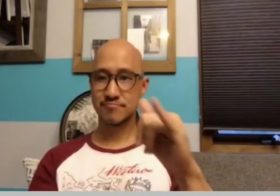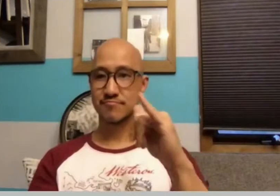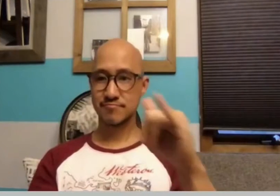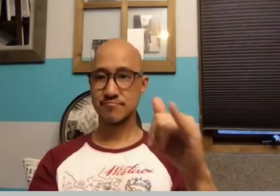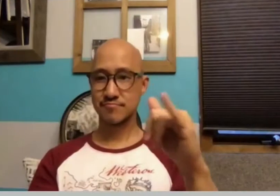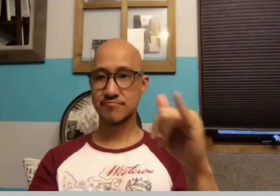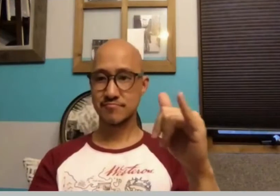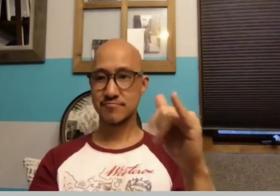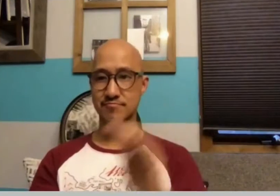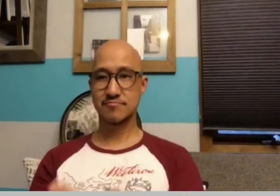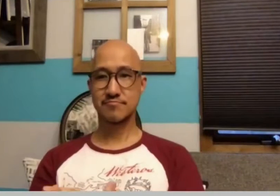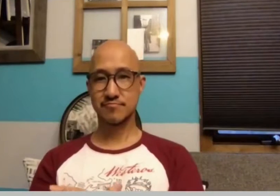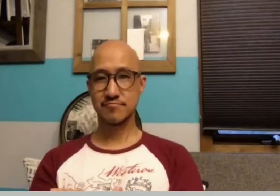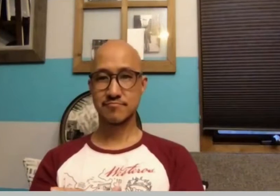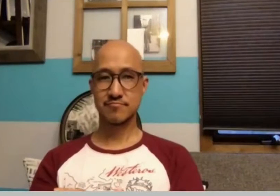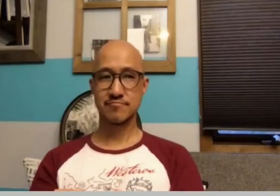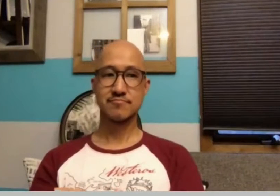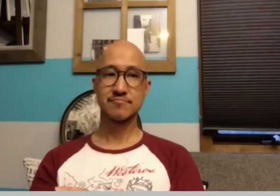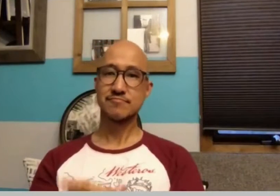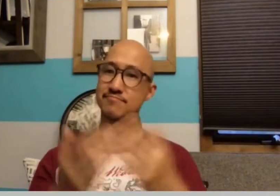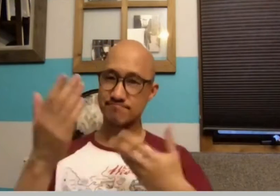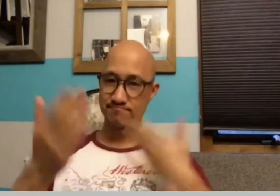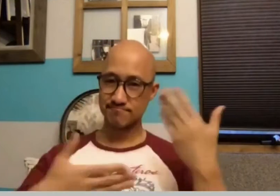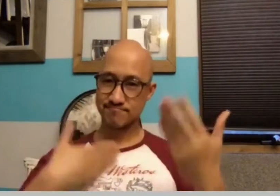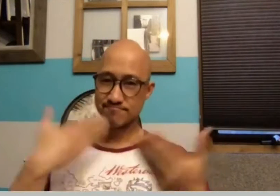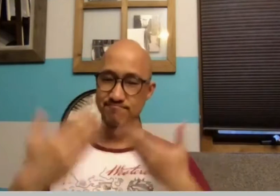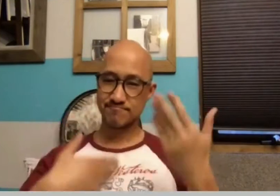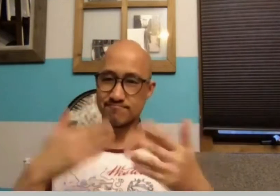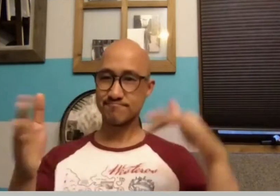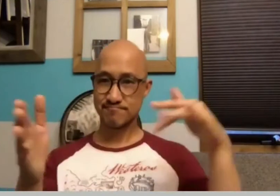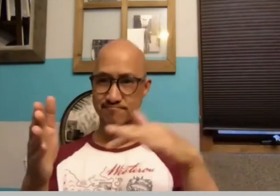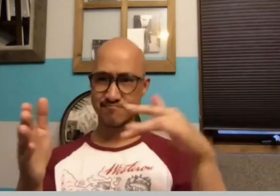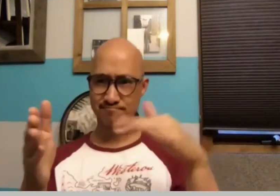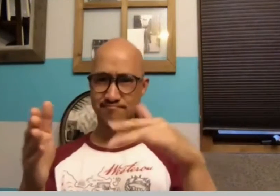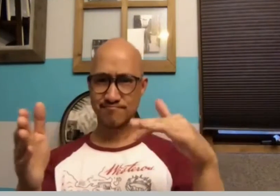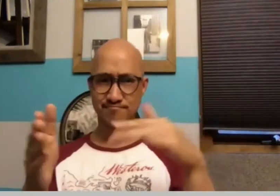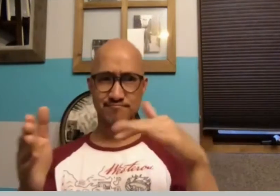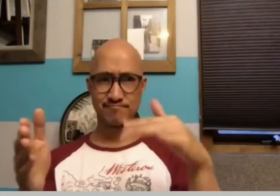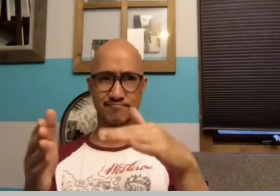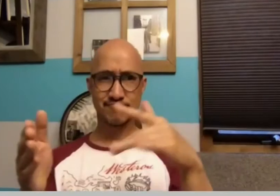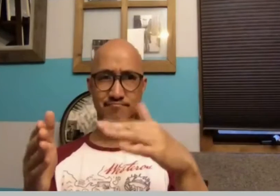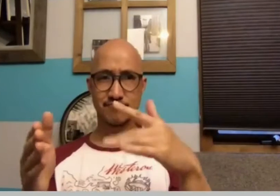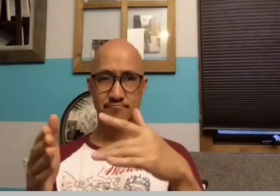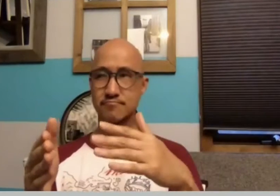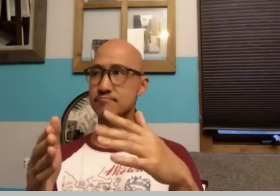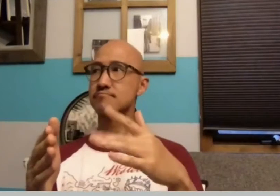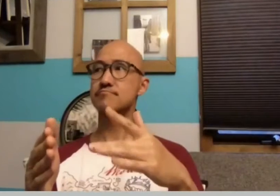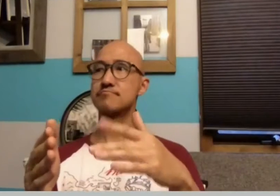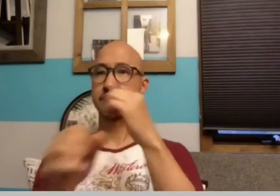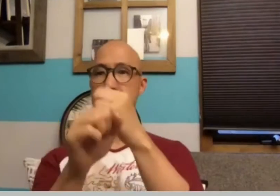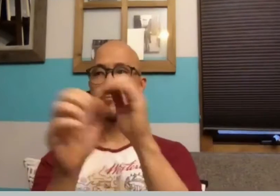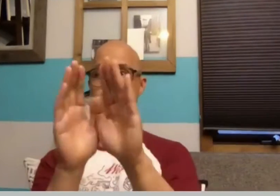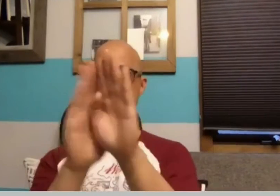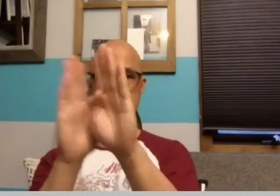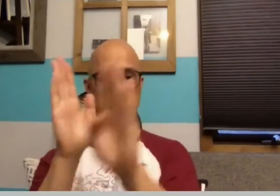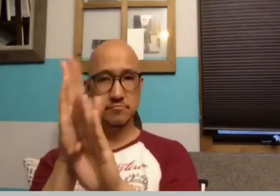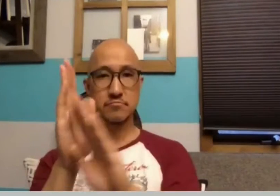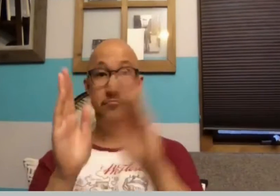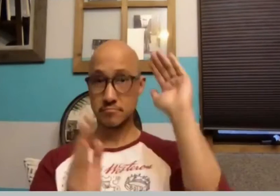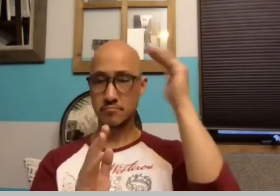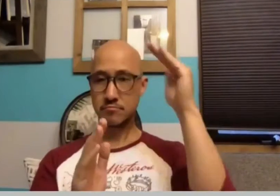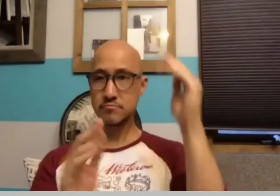we've been going through. And some of you might be thinking, well, one of the hardest things about the study is the pace, and I think I would agree with you there too.